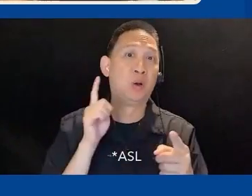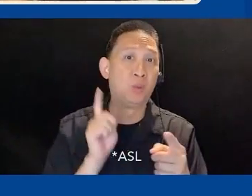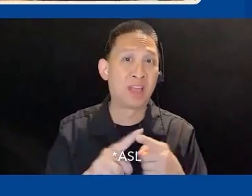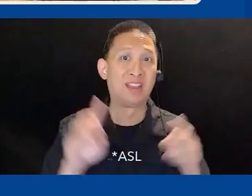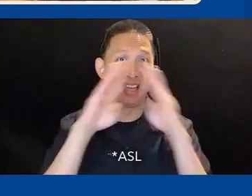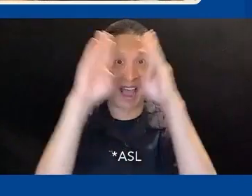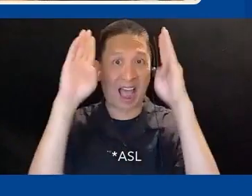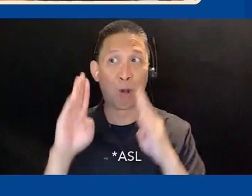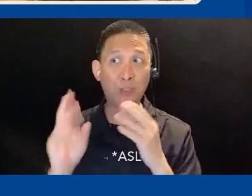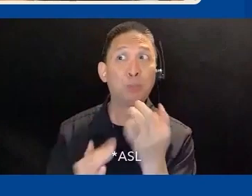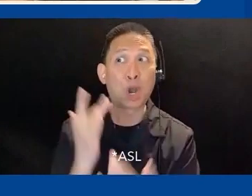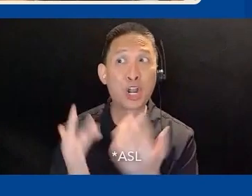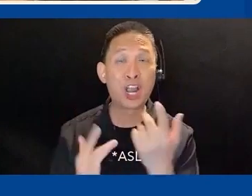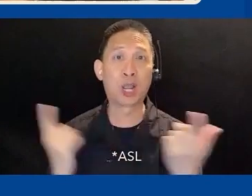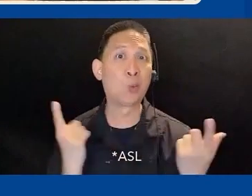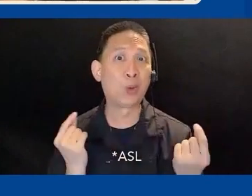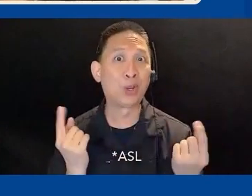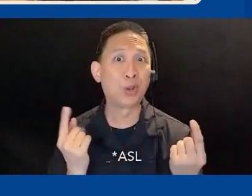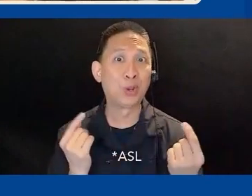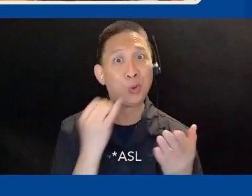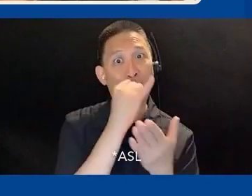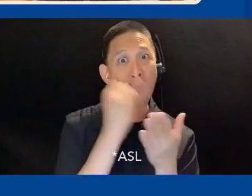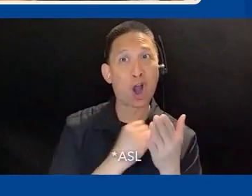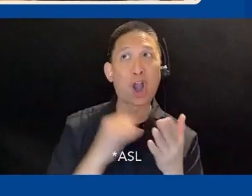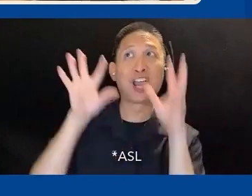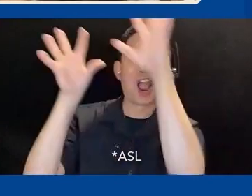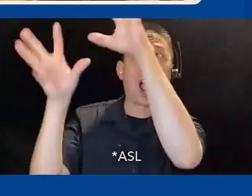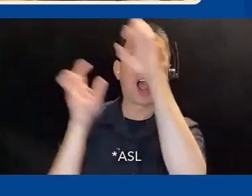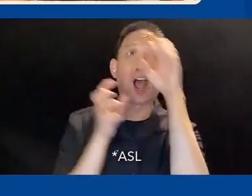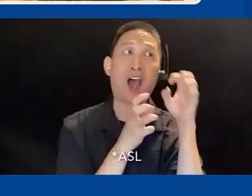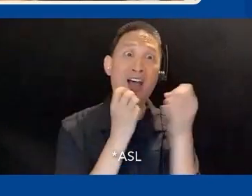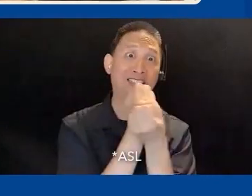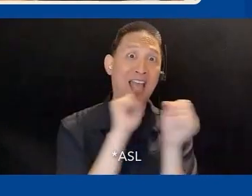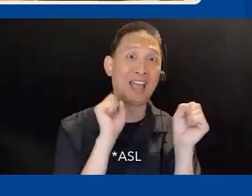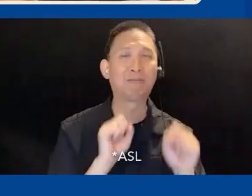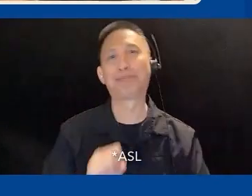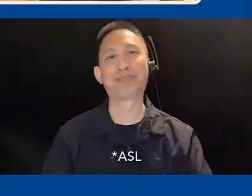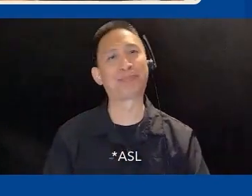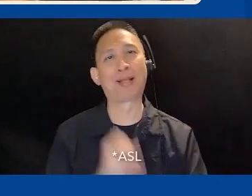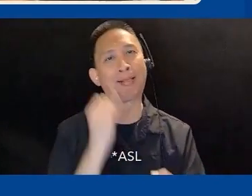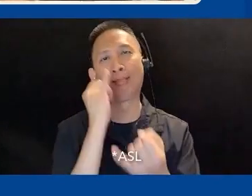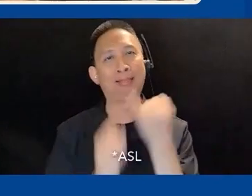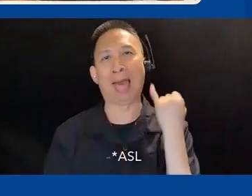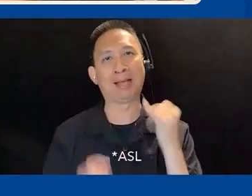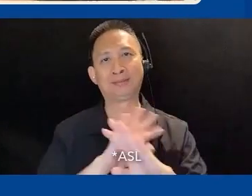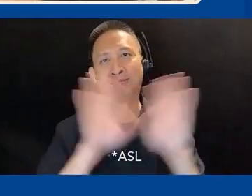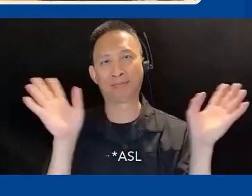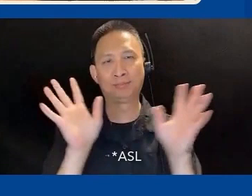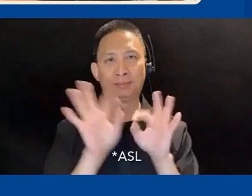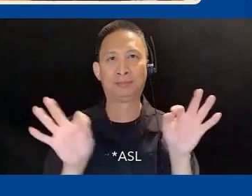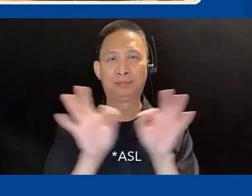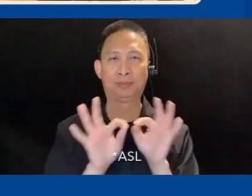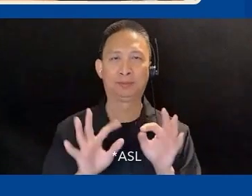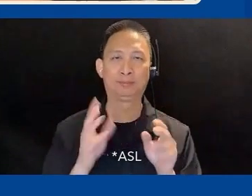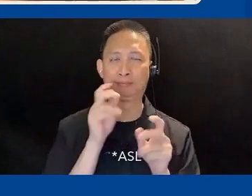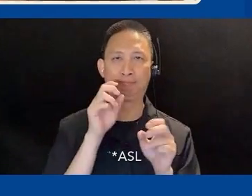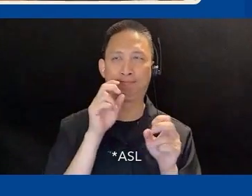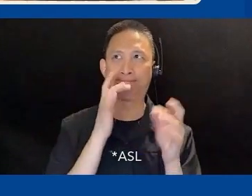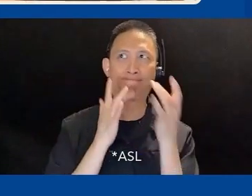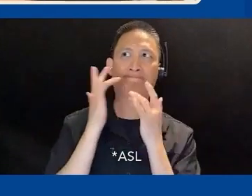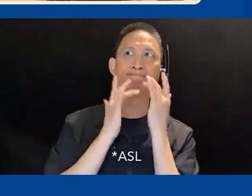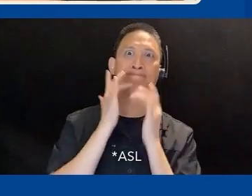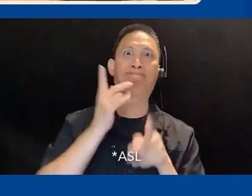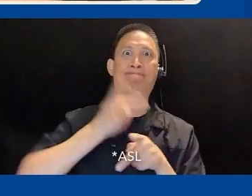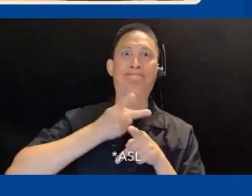know? And so like that kind of took the back burner. And so for all of us to be coming up now and trying to rebuild that respect and